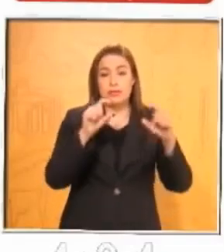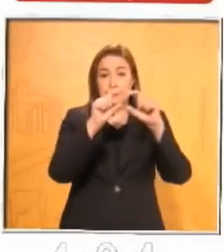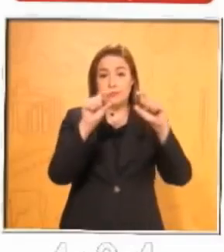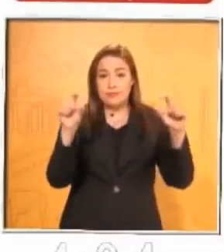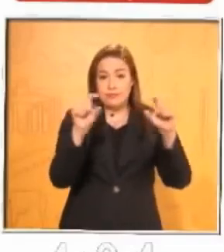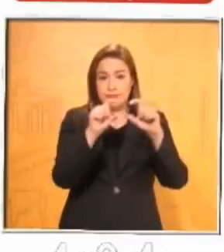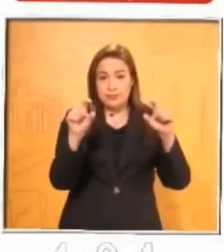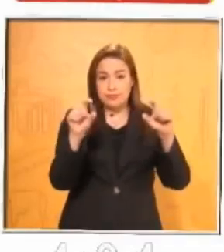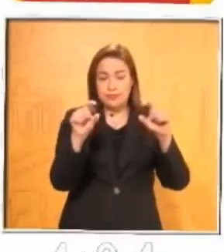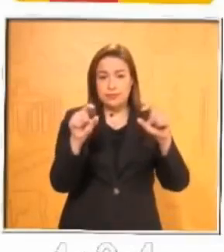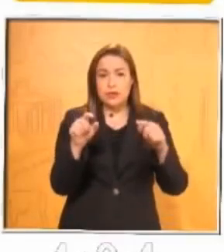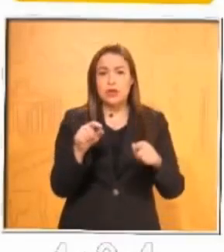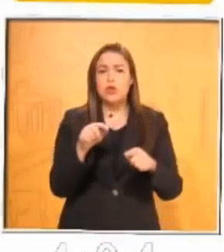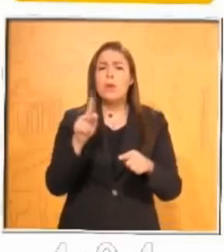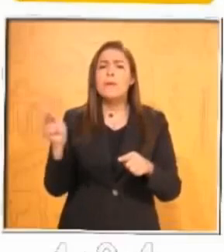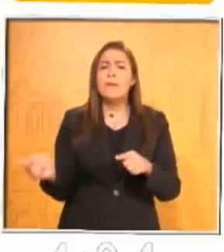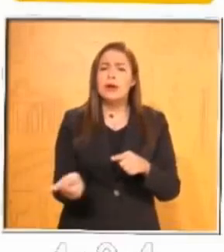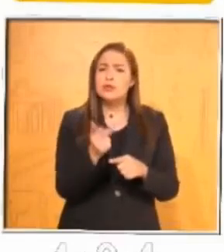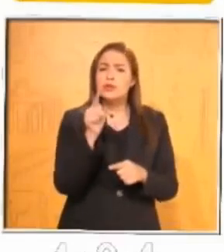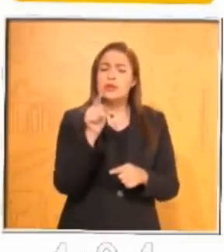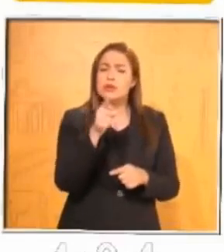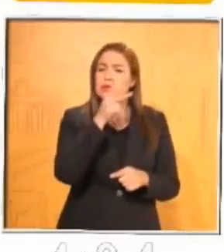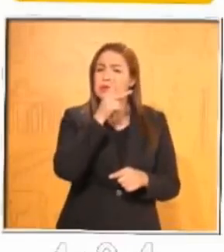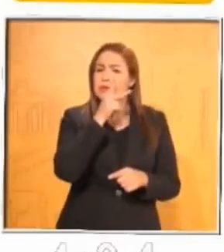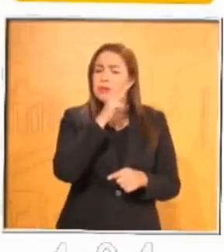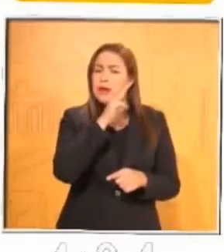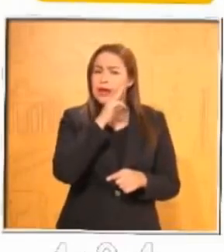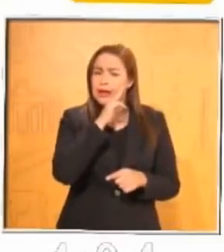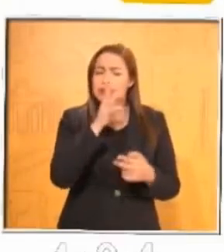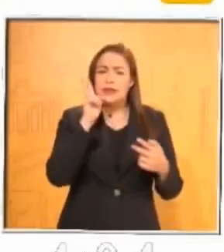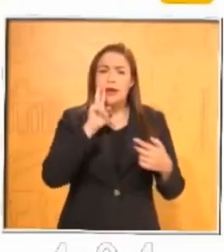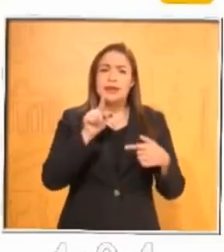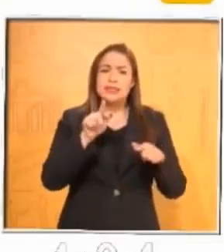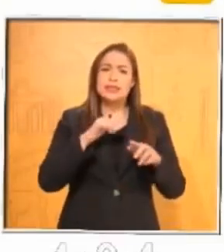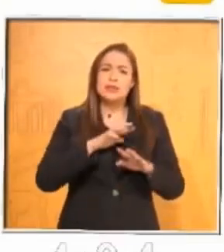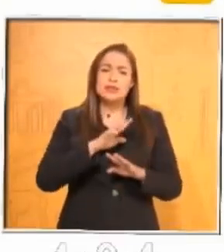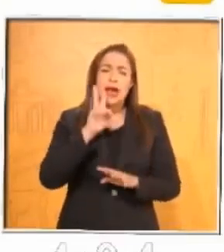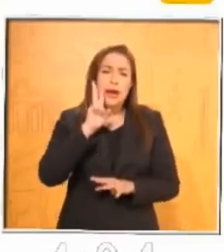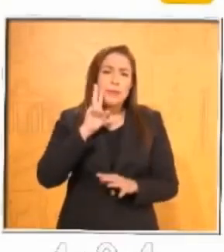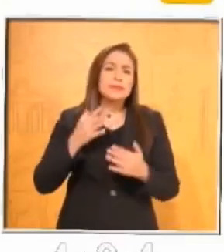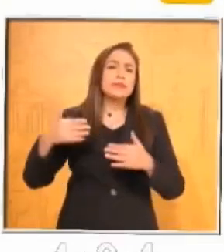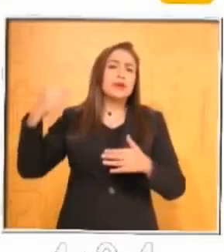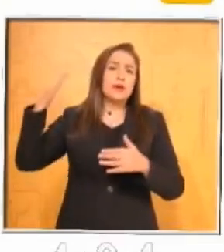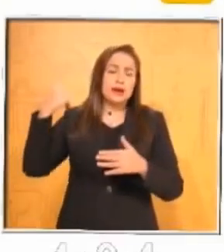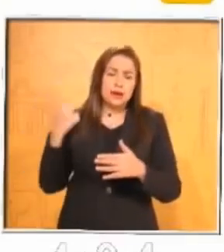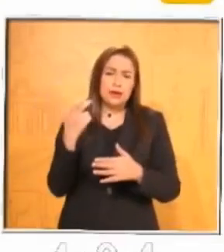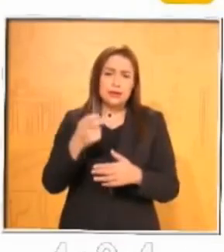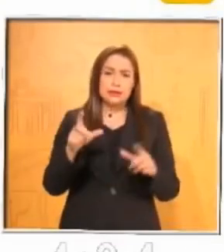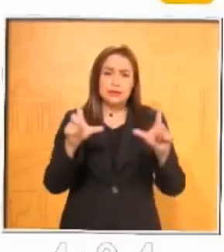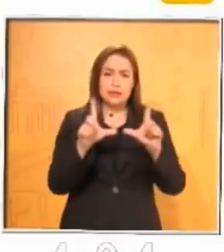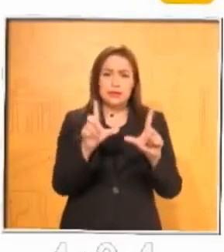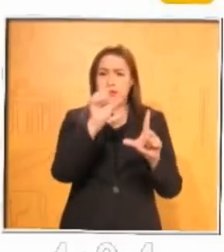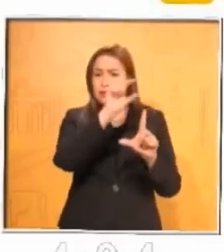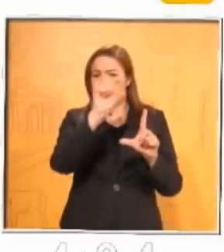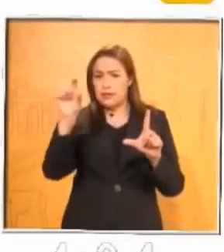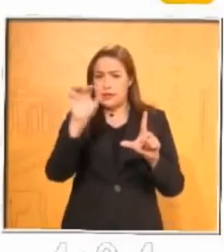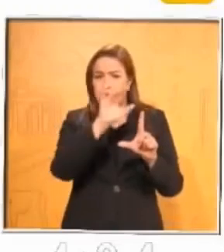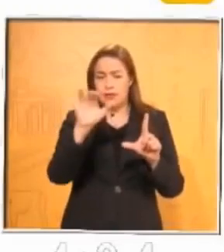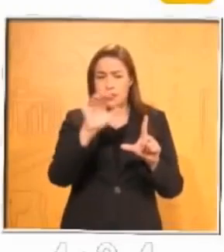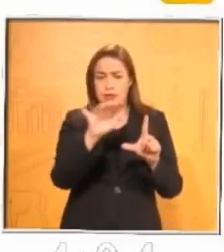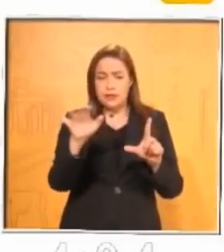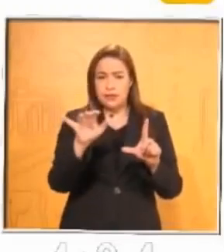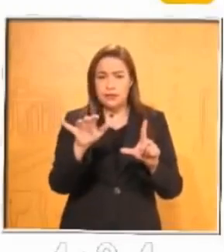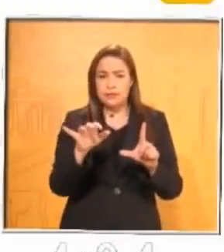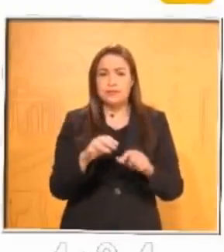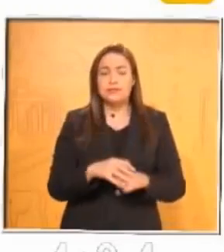You can ask to your parents if they have read this kind of comic strip. And in this picture, you